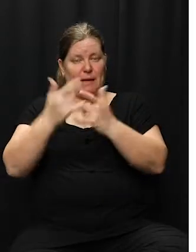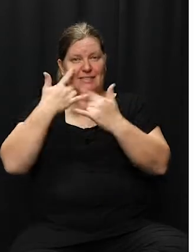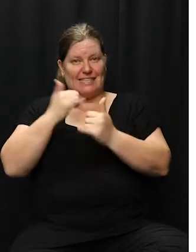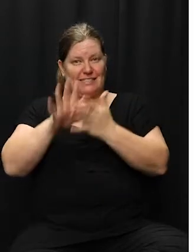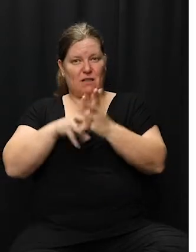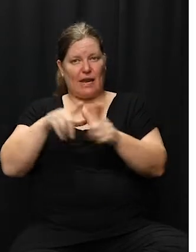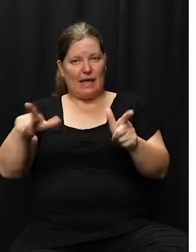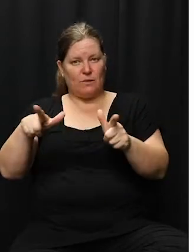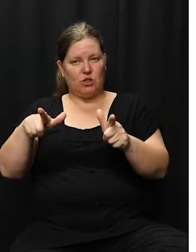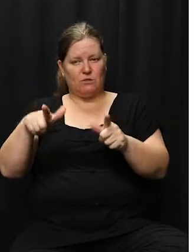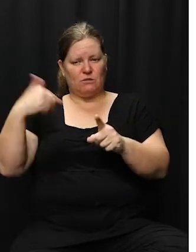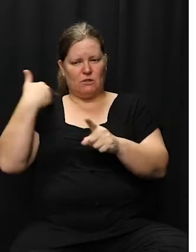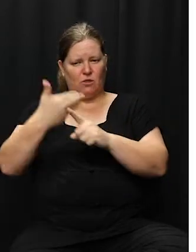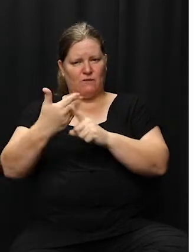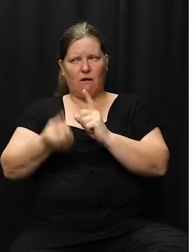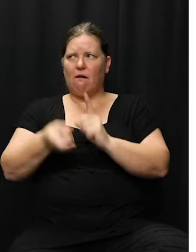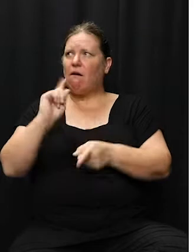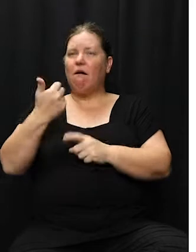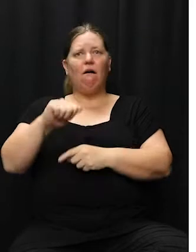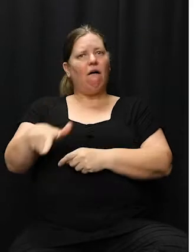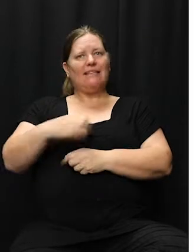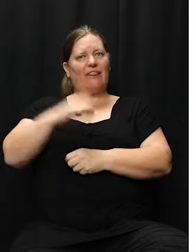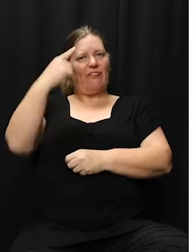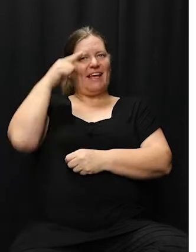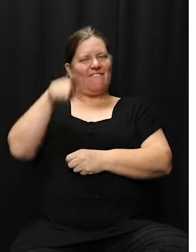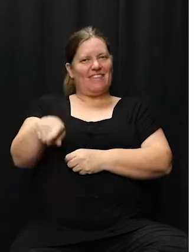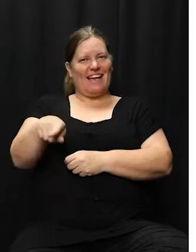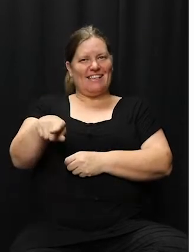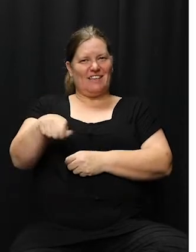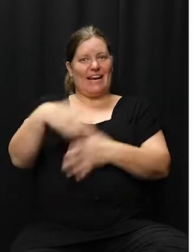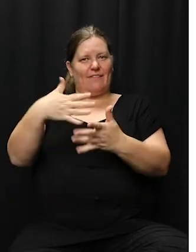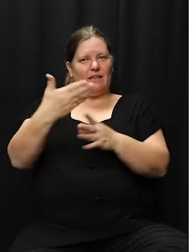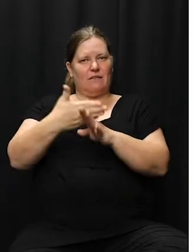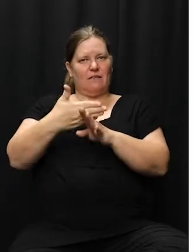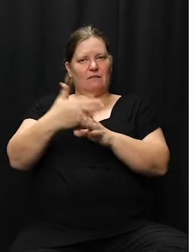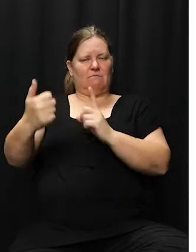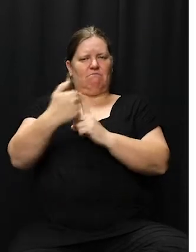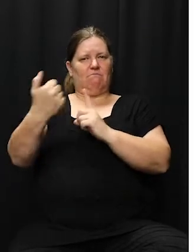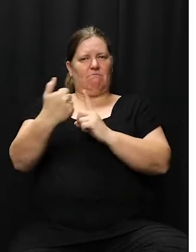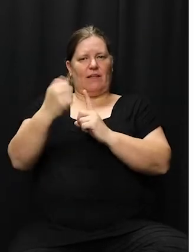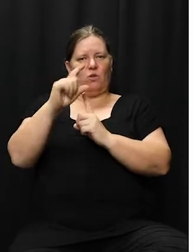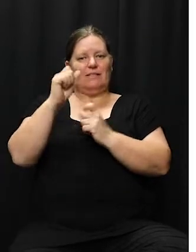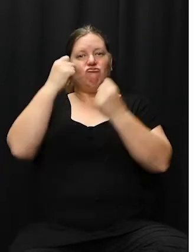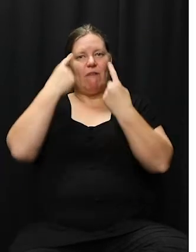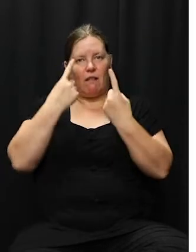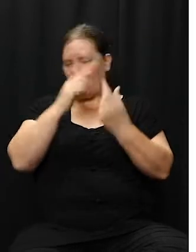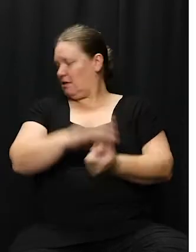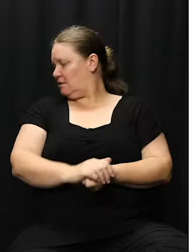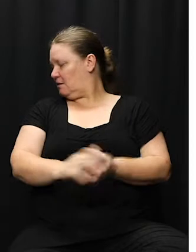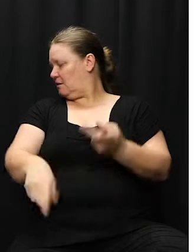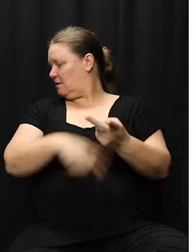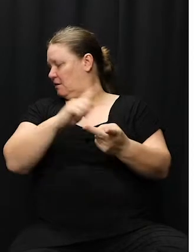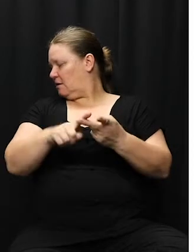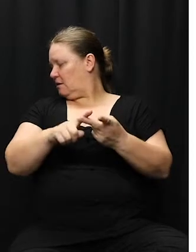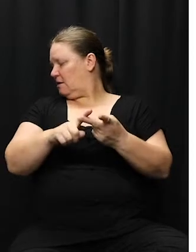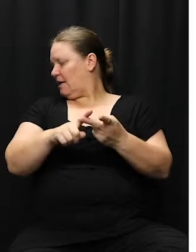Are there any issues about the assessment of sign languages that you hadn't realised, that you hadn't thought about, or that's impacted you from today?